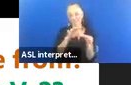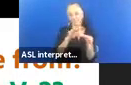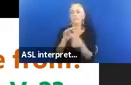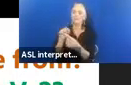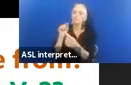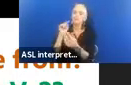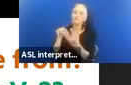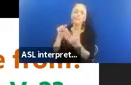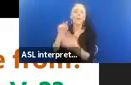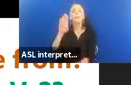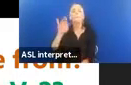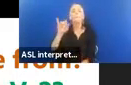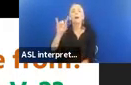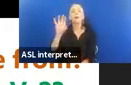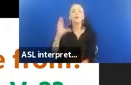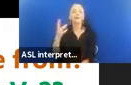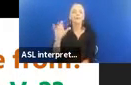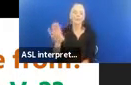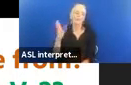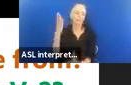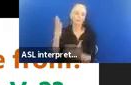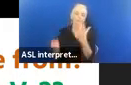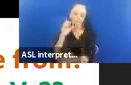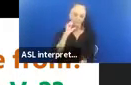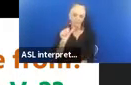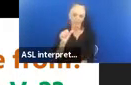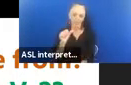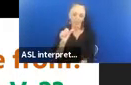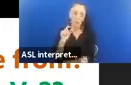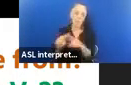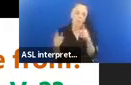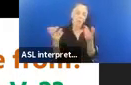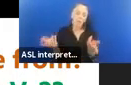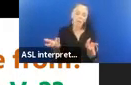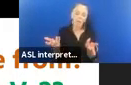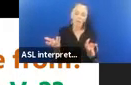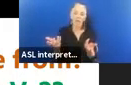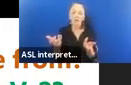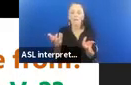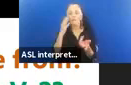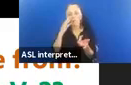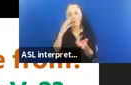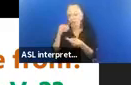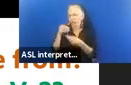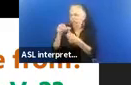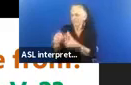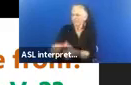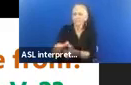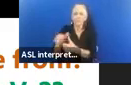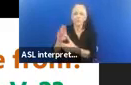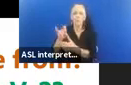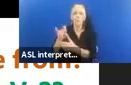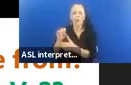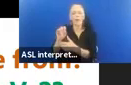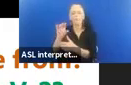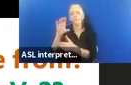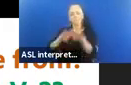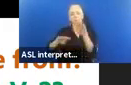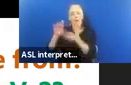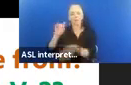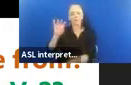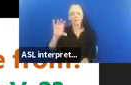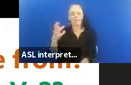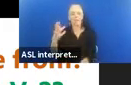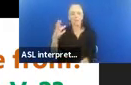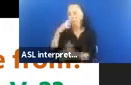from a biotech lab, but given the amount of investment in biotech research and in bioweapons, particularly